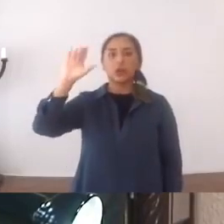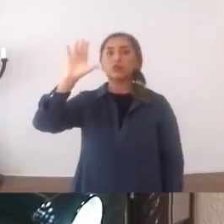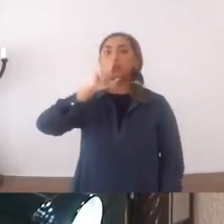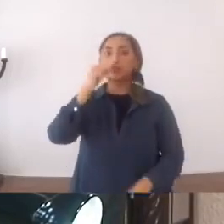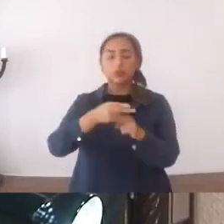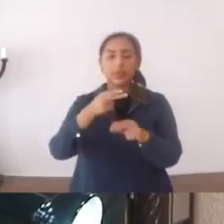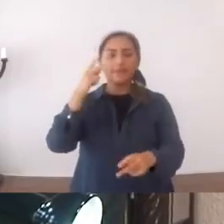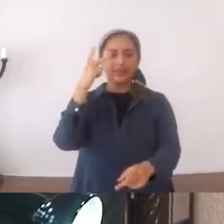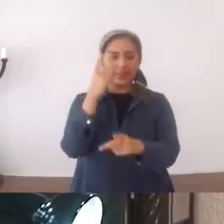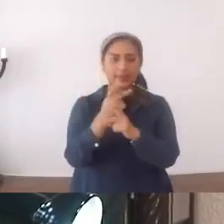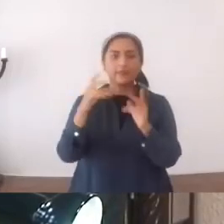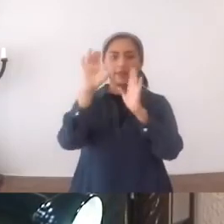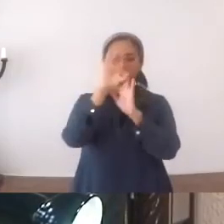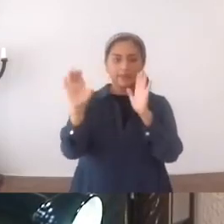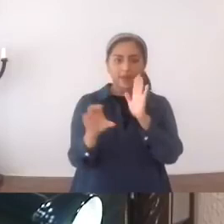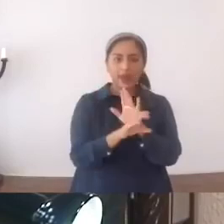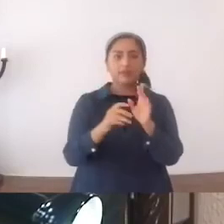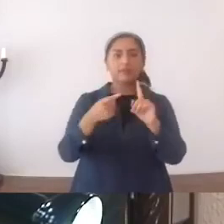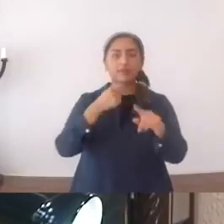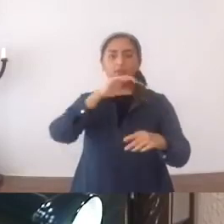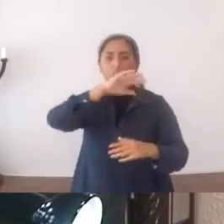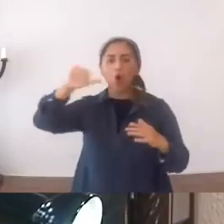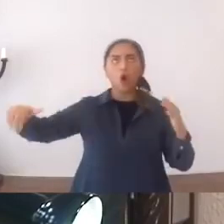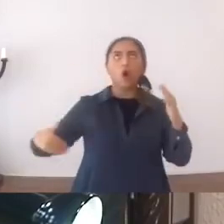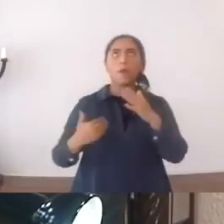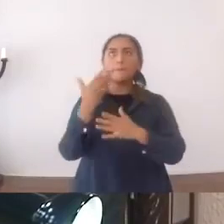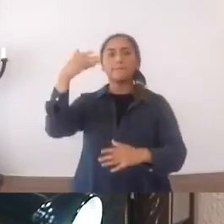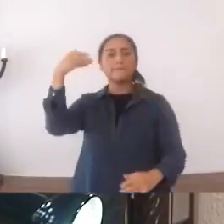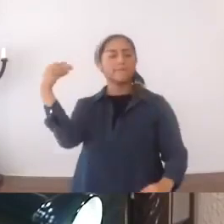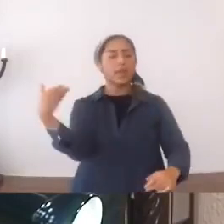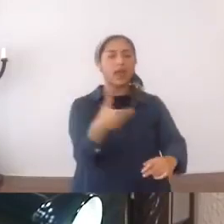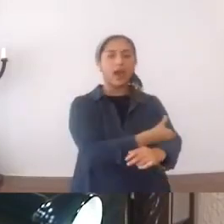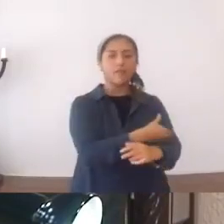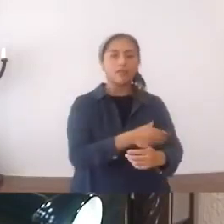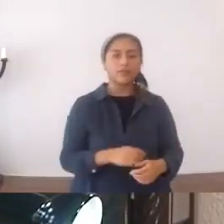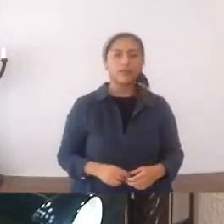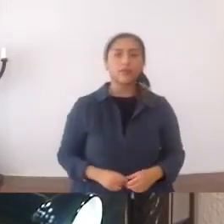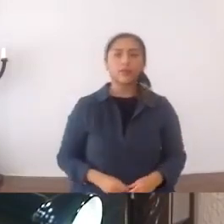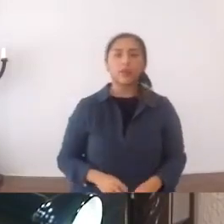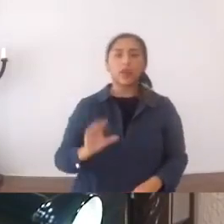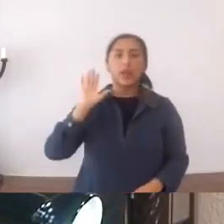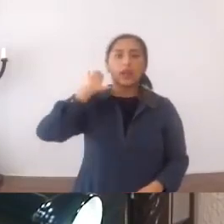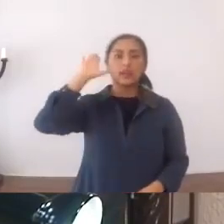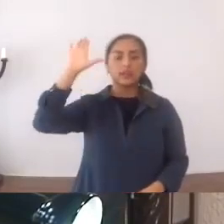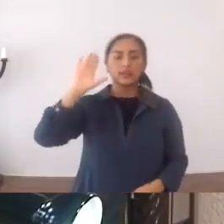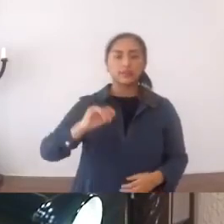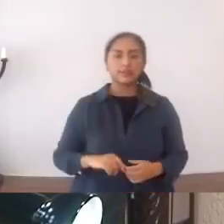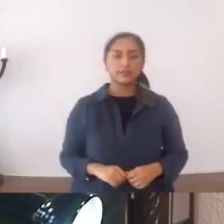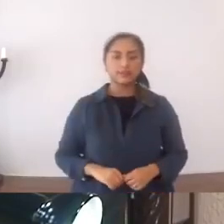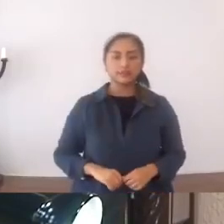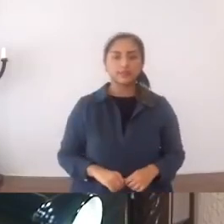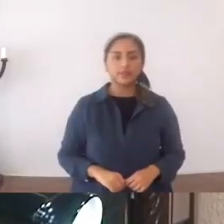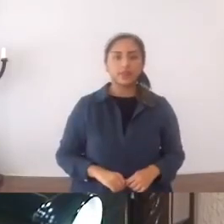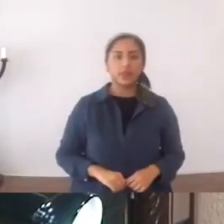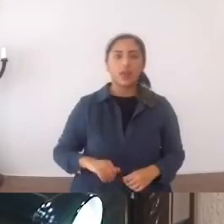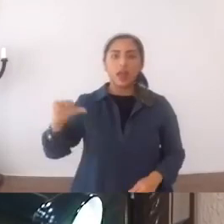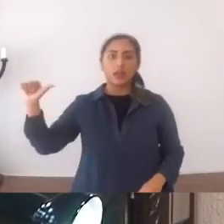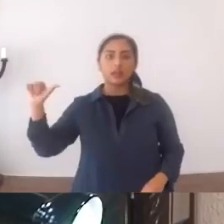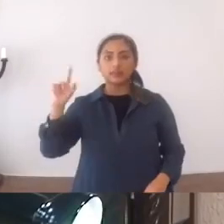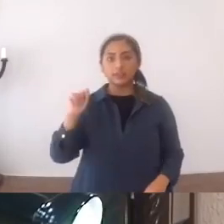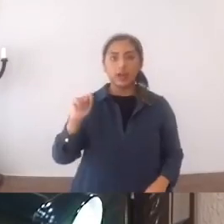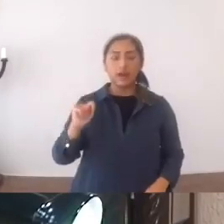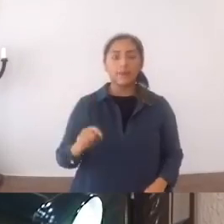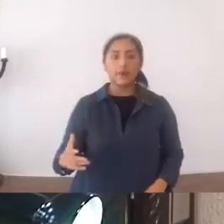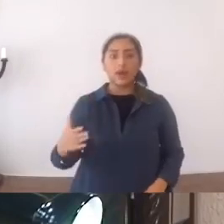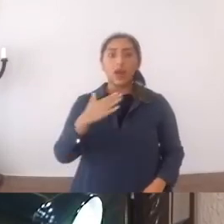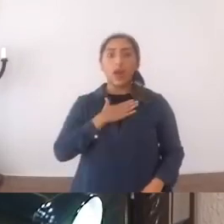nombre. Joshua is his Que name. guardes los mandamientos del Todopoderoso. That you keep the commandments of the Almighty. ¿Quién es Él? Who is